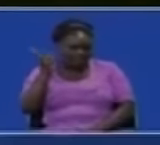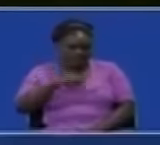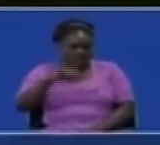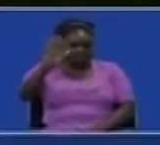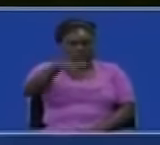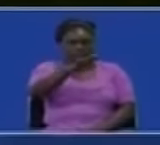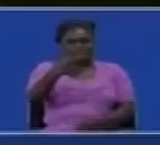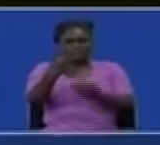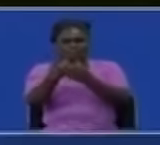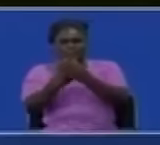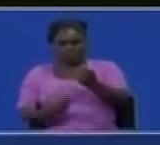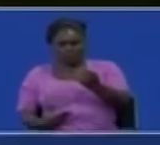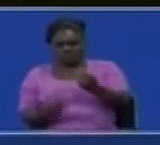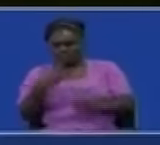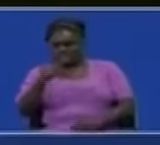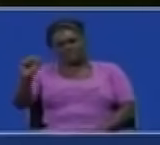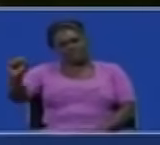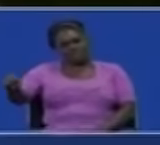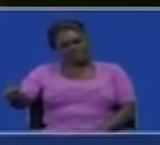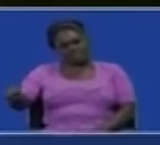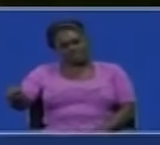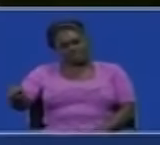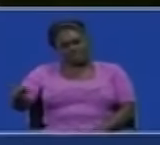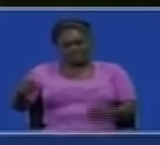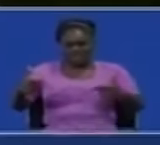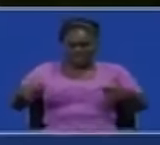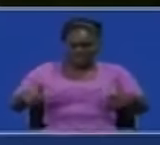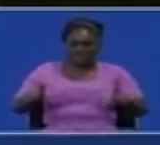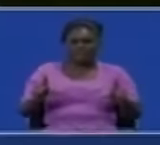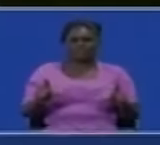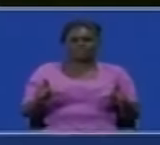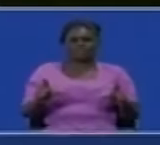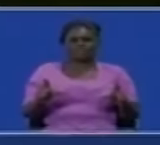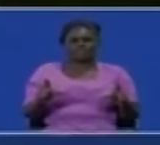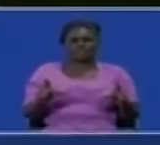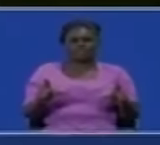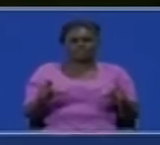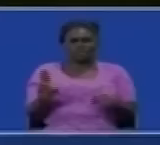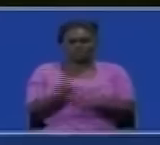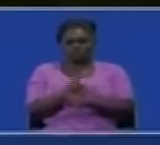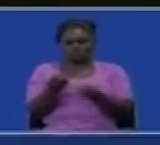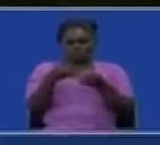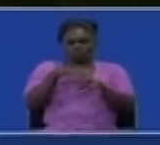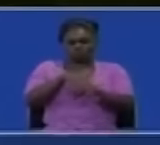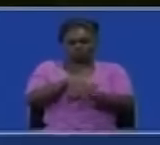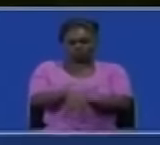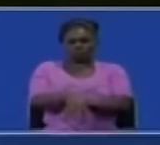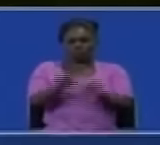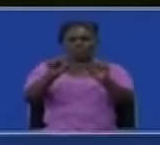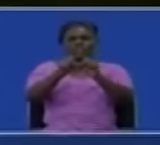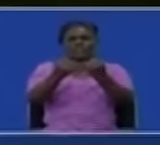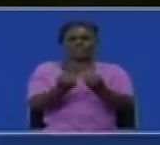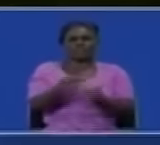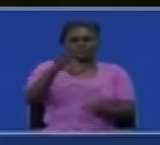Parliament, both sides seem to say, yes, let us go use the integrated electoral voting